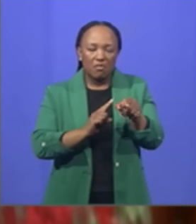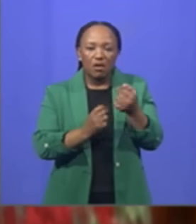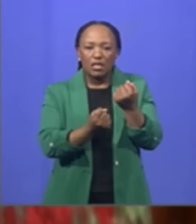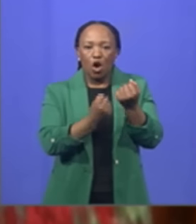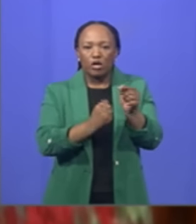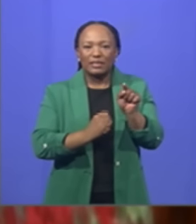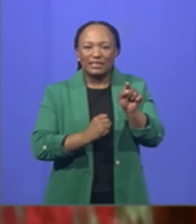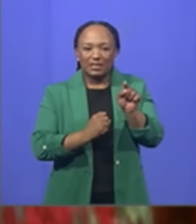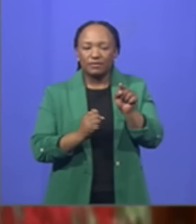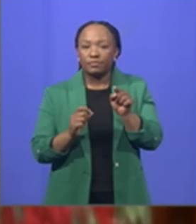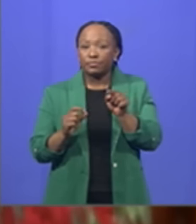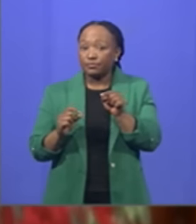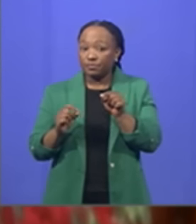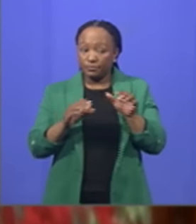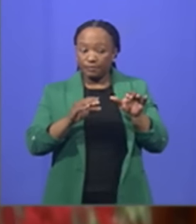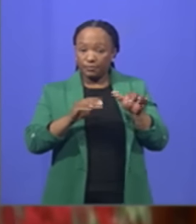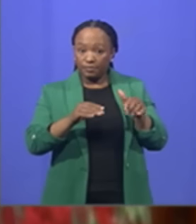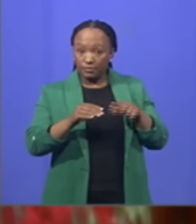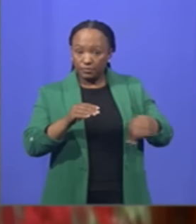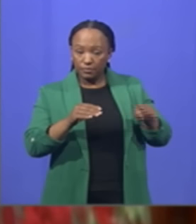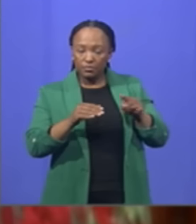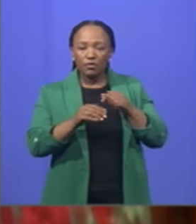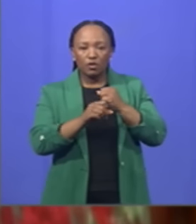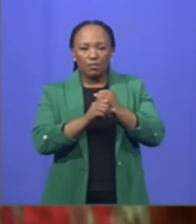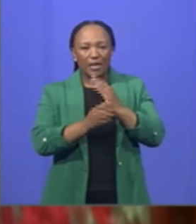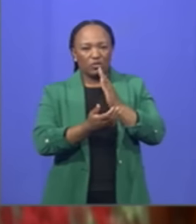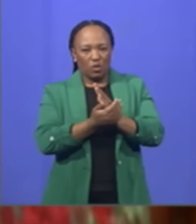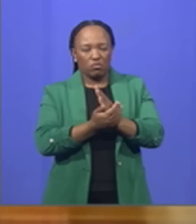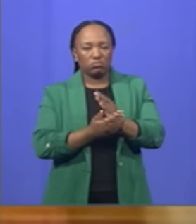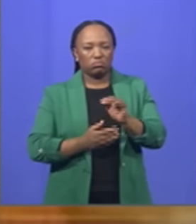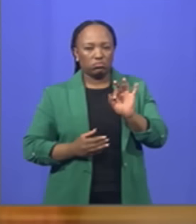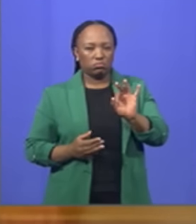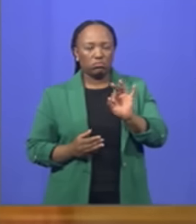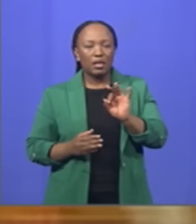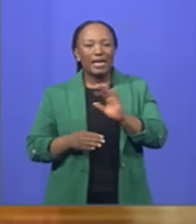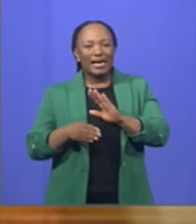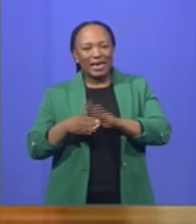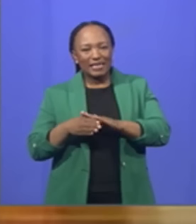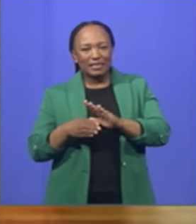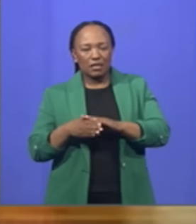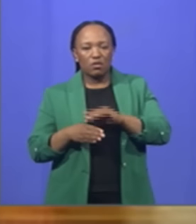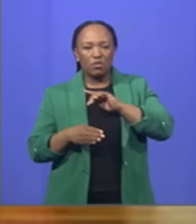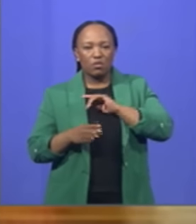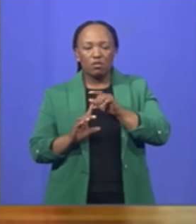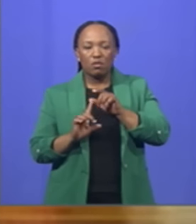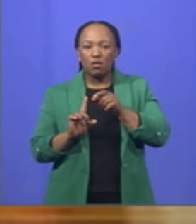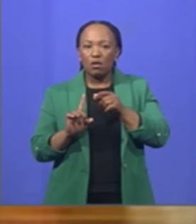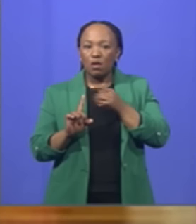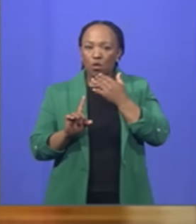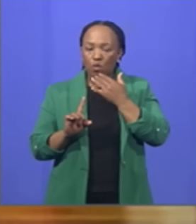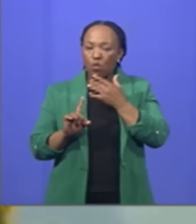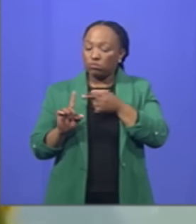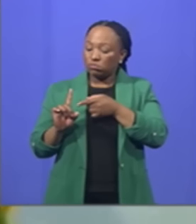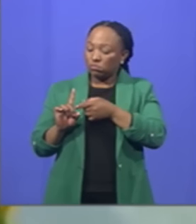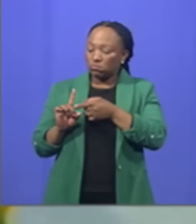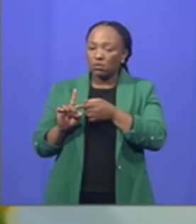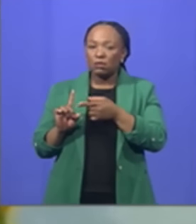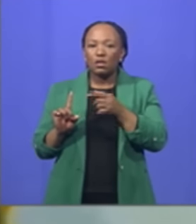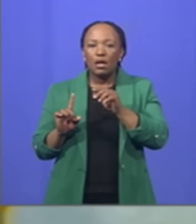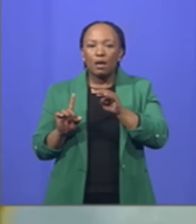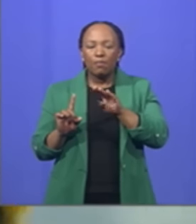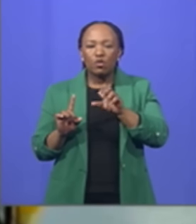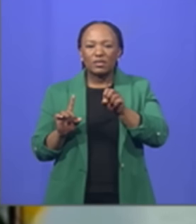kgorotsheko. Setheo se re se nyaka go kgonthišetšo ka ga mabaka a go kwagala go balwa ntlhakemo ya bona ya gore Mkhwebana ga se